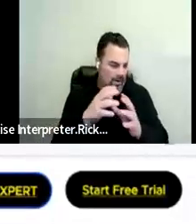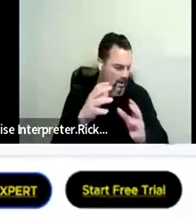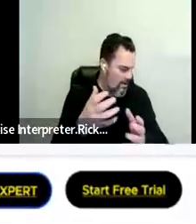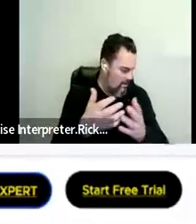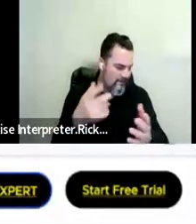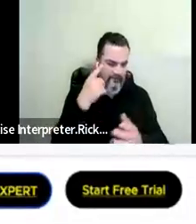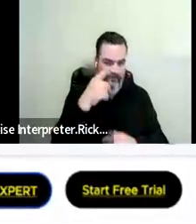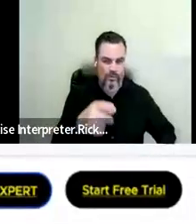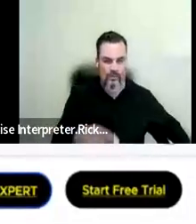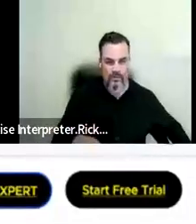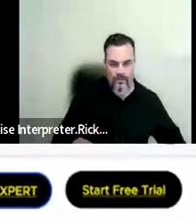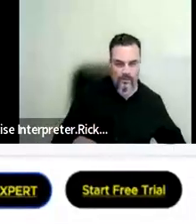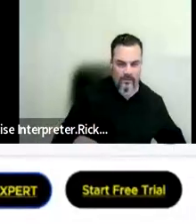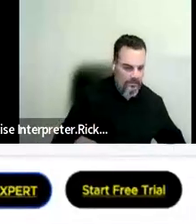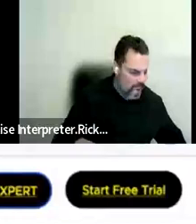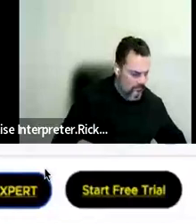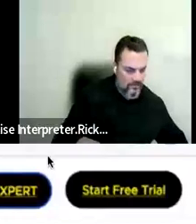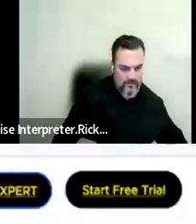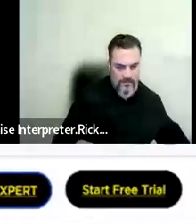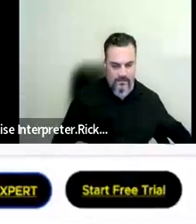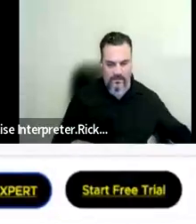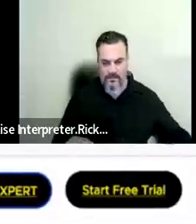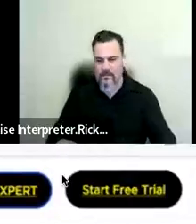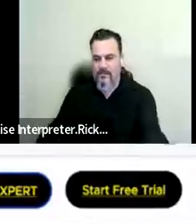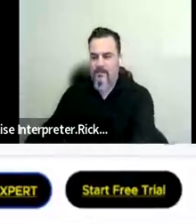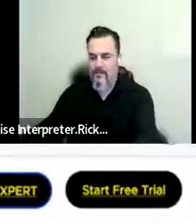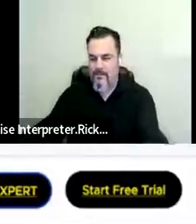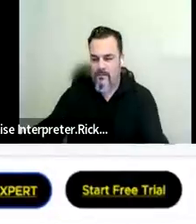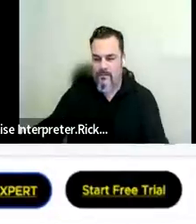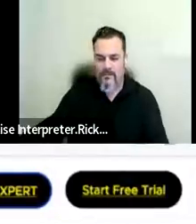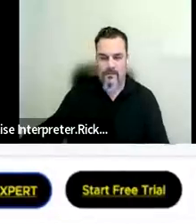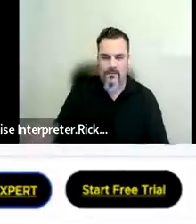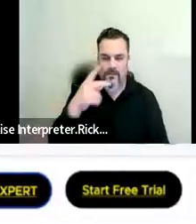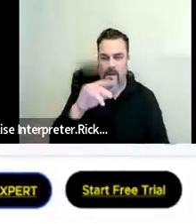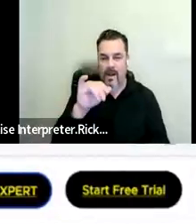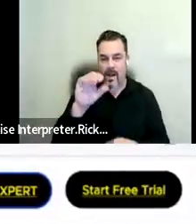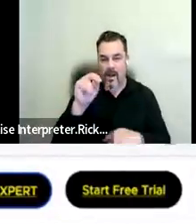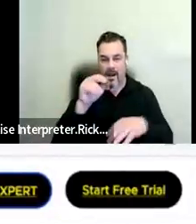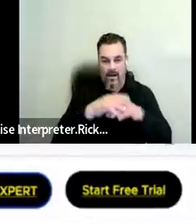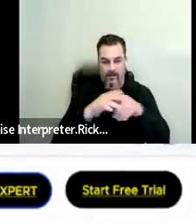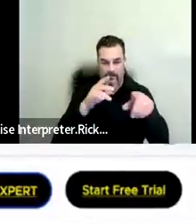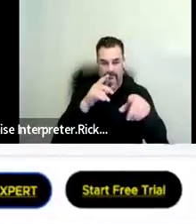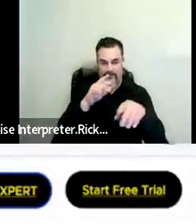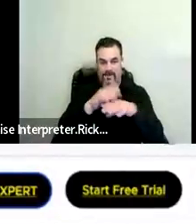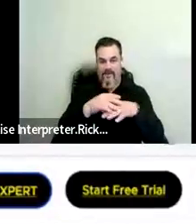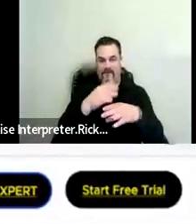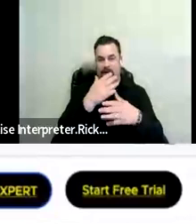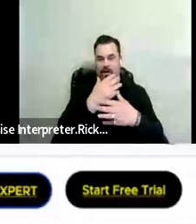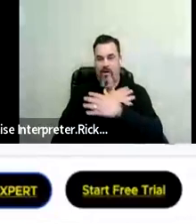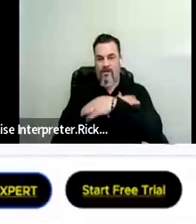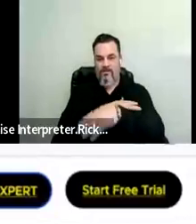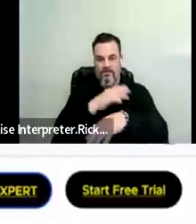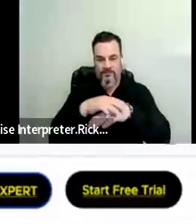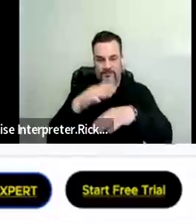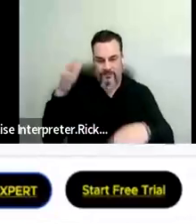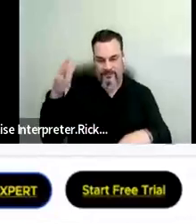you. So you see this icon on the bottom right that has the arms out to the side? Can you see that, or is